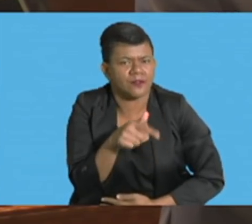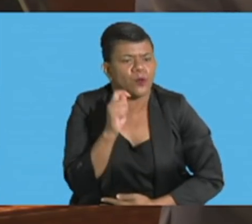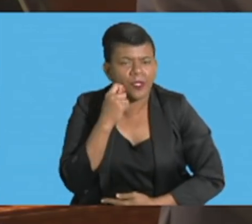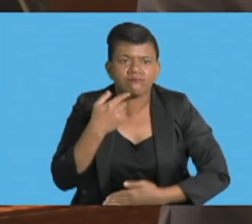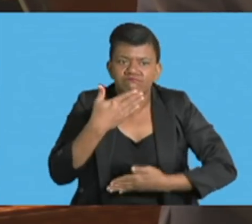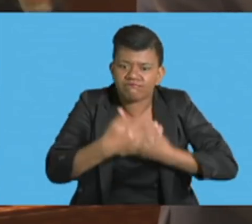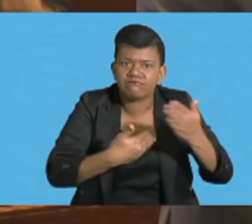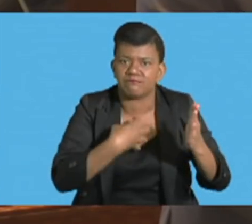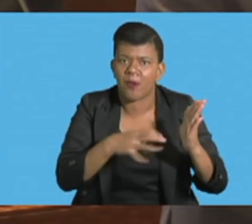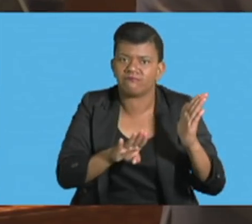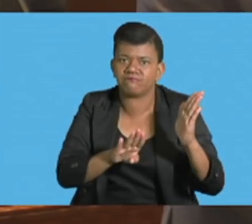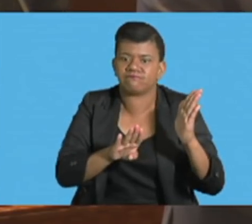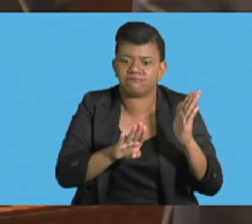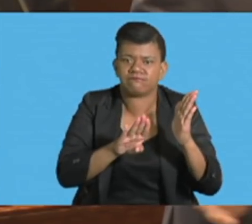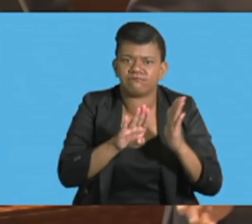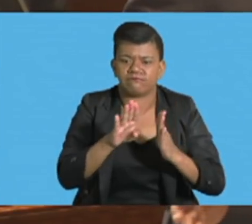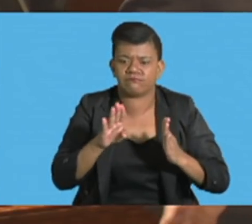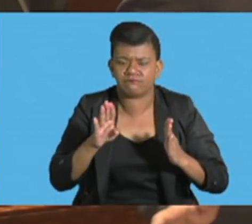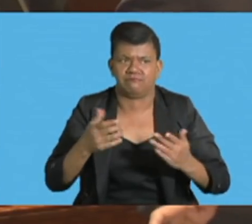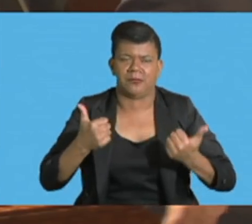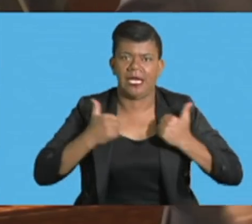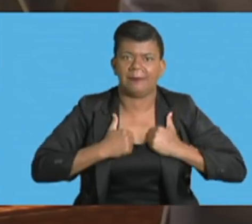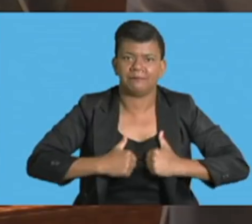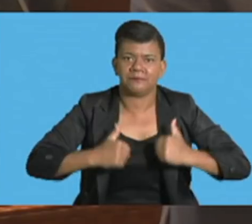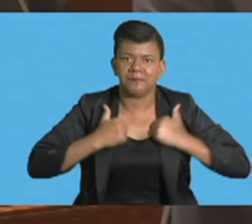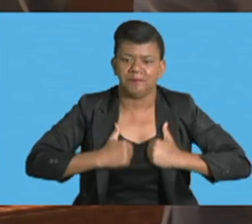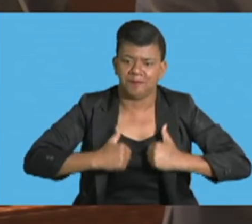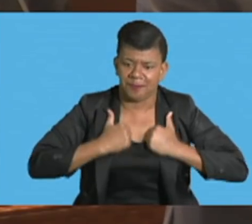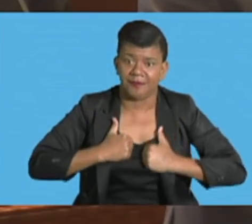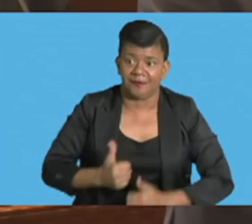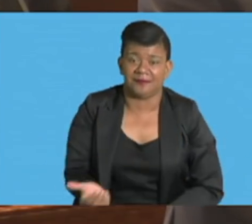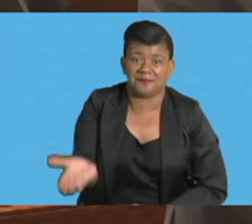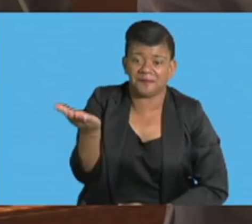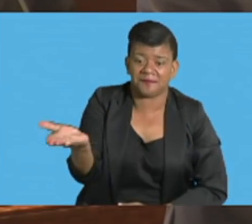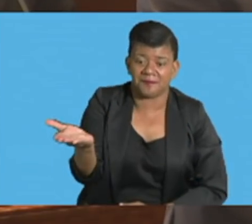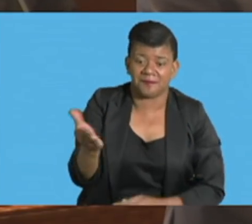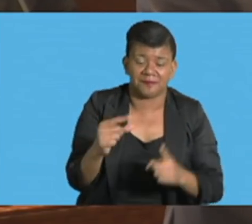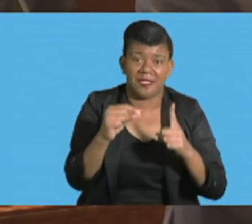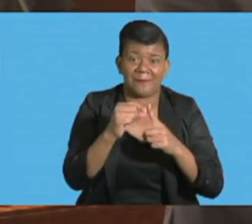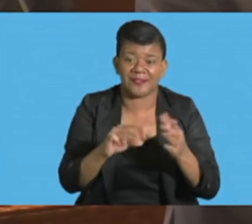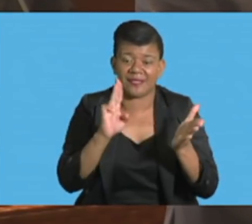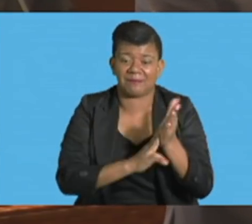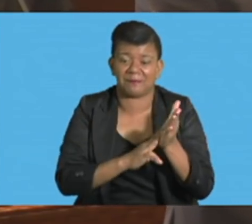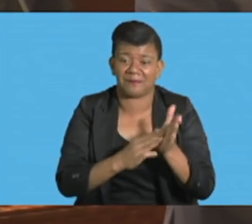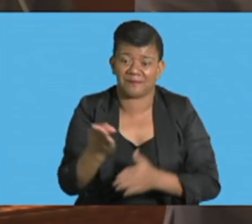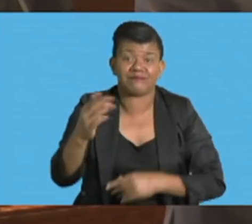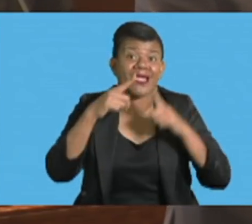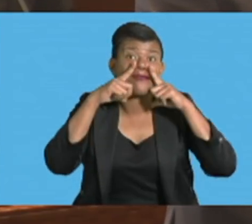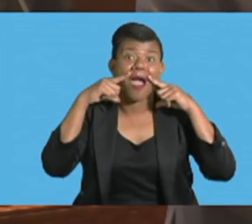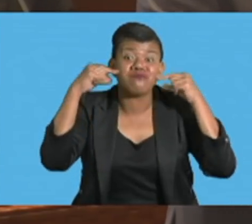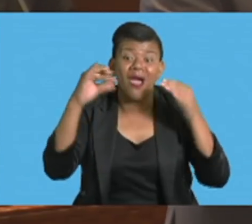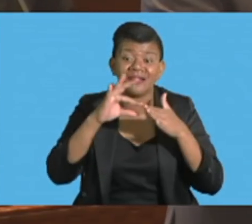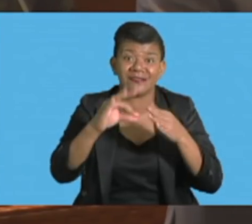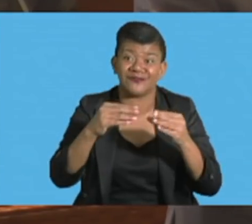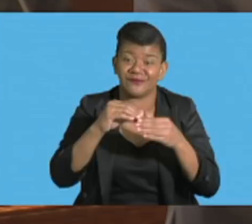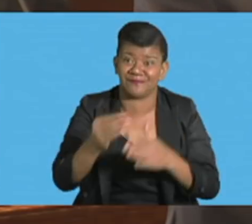prosperity. In his budget response, the Honorable Attorney General, Minister for